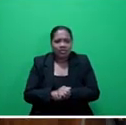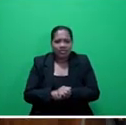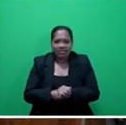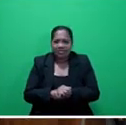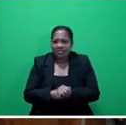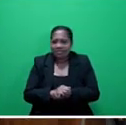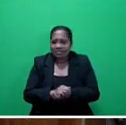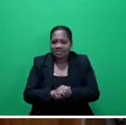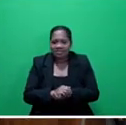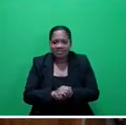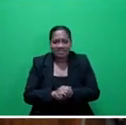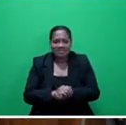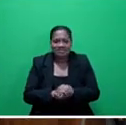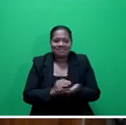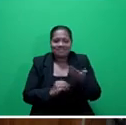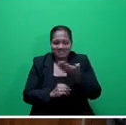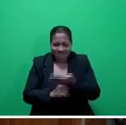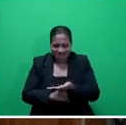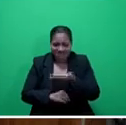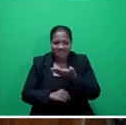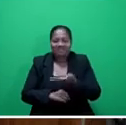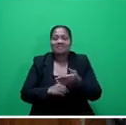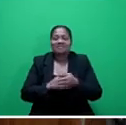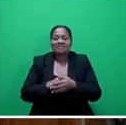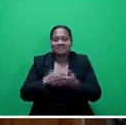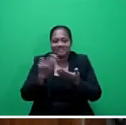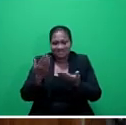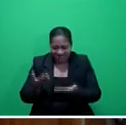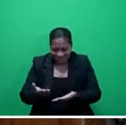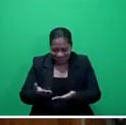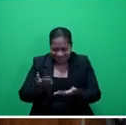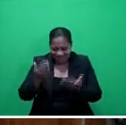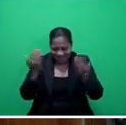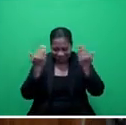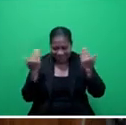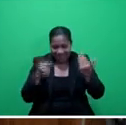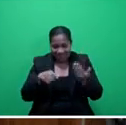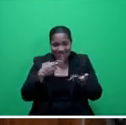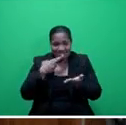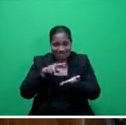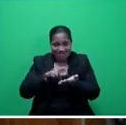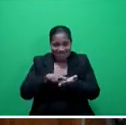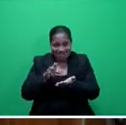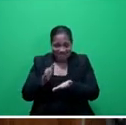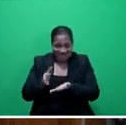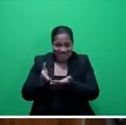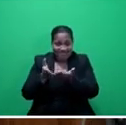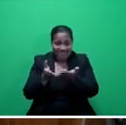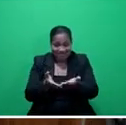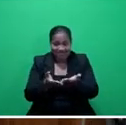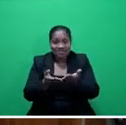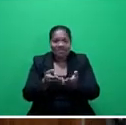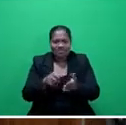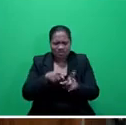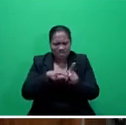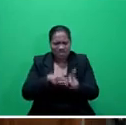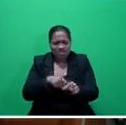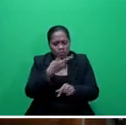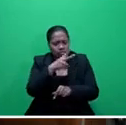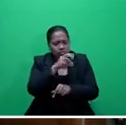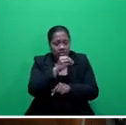Honourable Speaker, I am pleased to present the committee report on the whole of government audit reports for the year